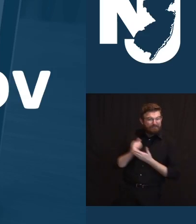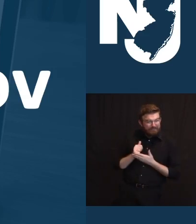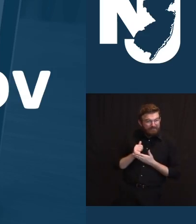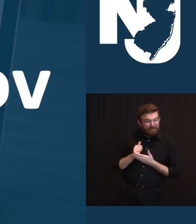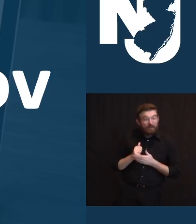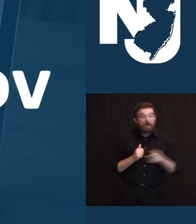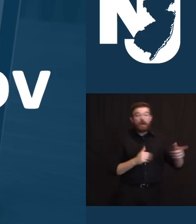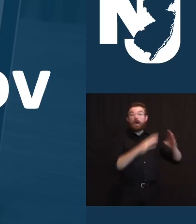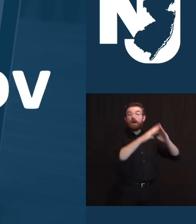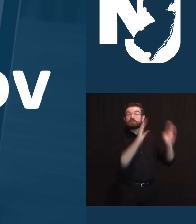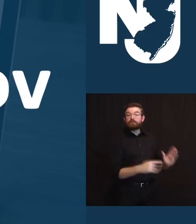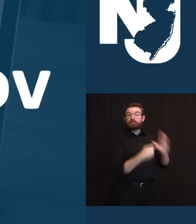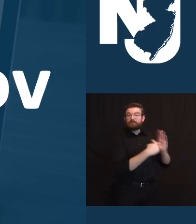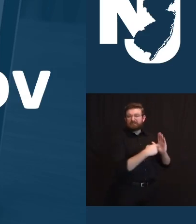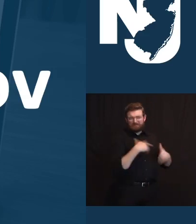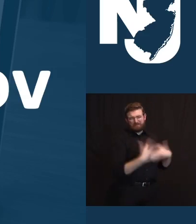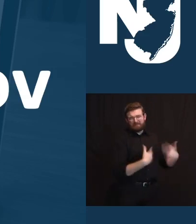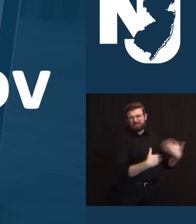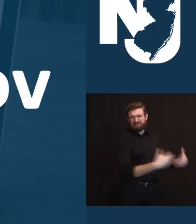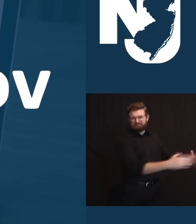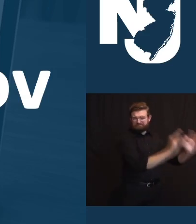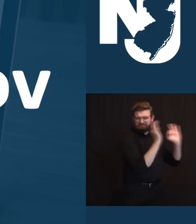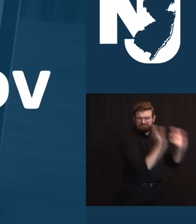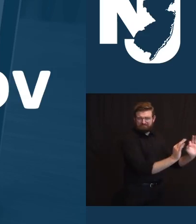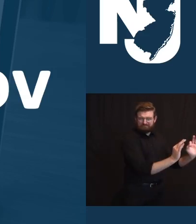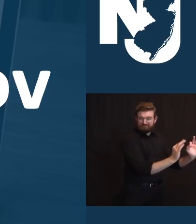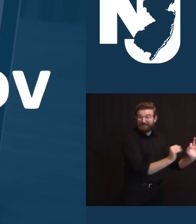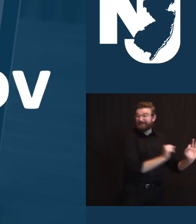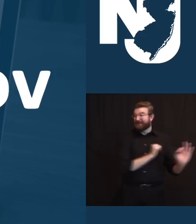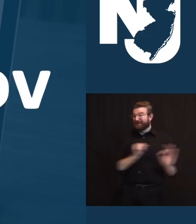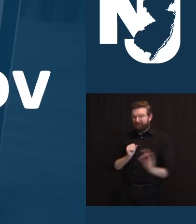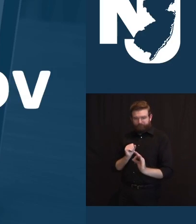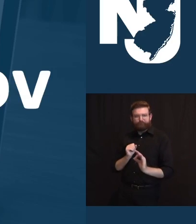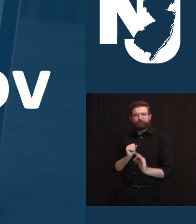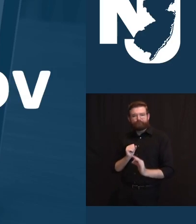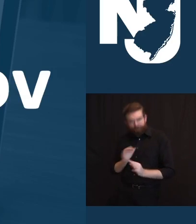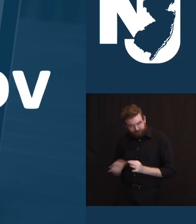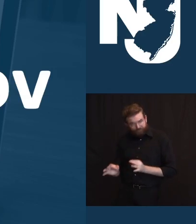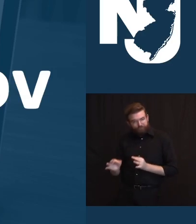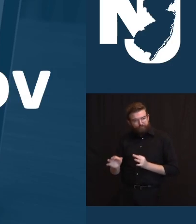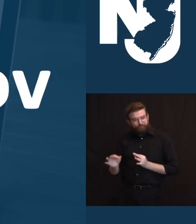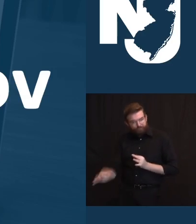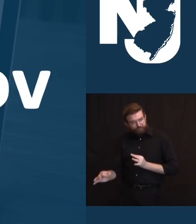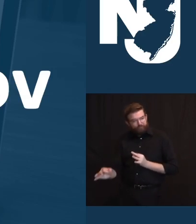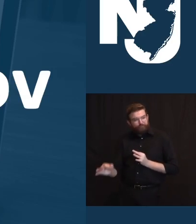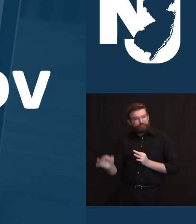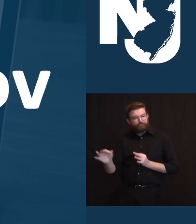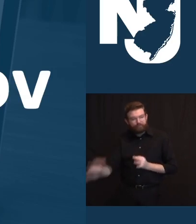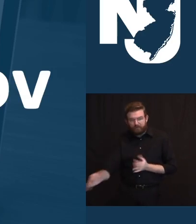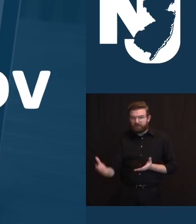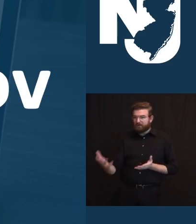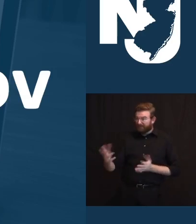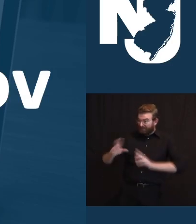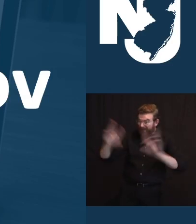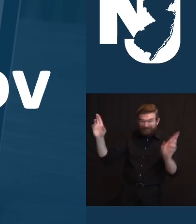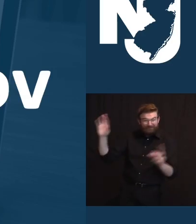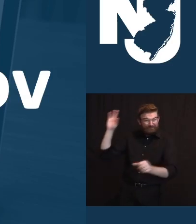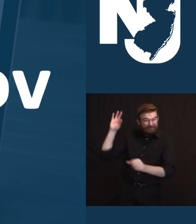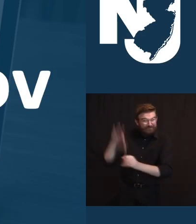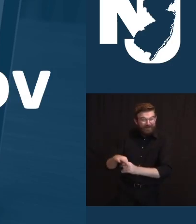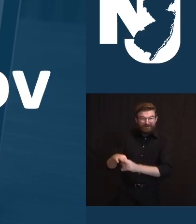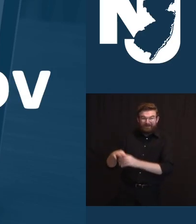basis for moving forward. This is a plan there. There is a plan there ready to be voted on. There doesn't need to be an entirely new package